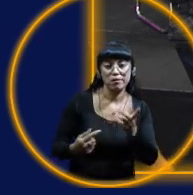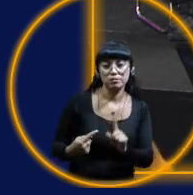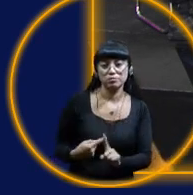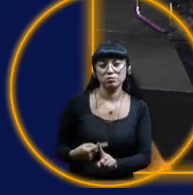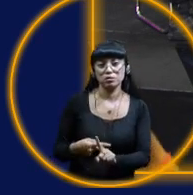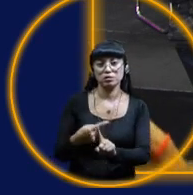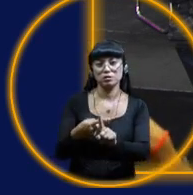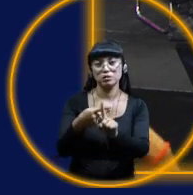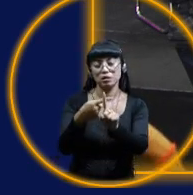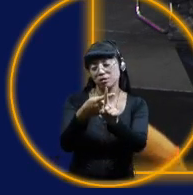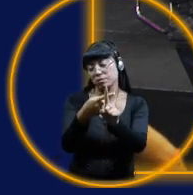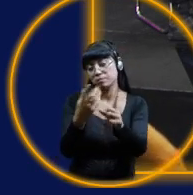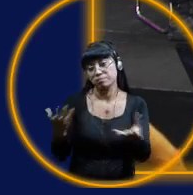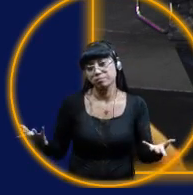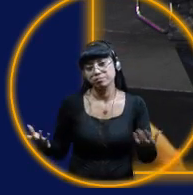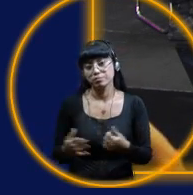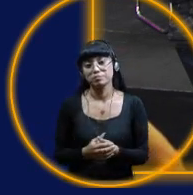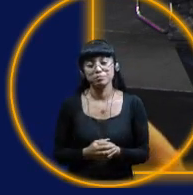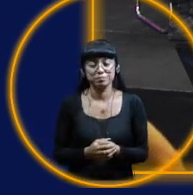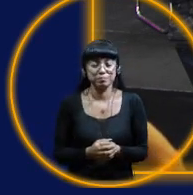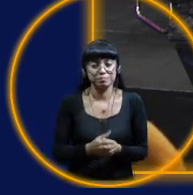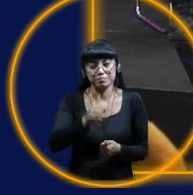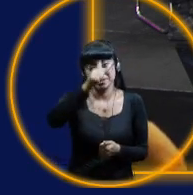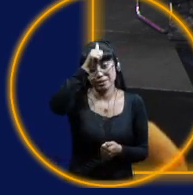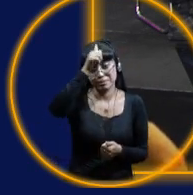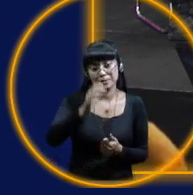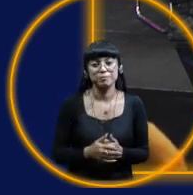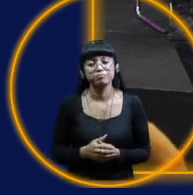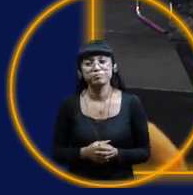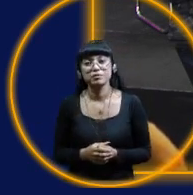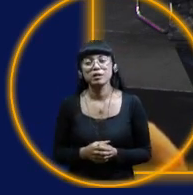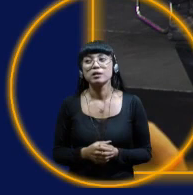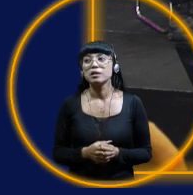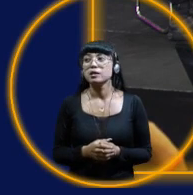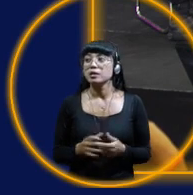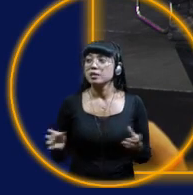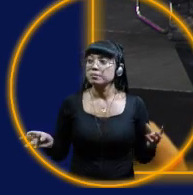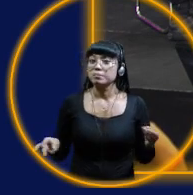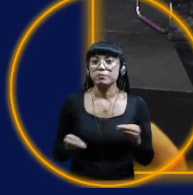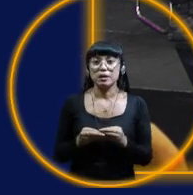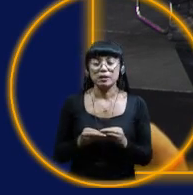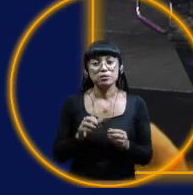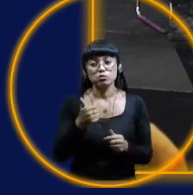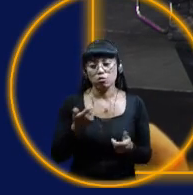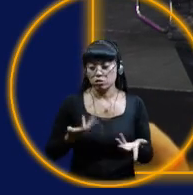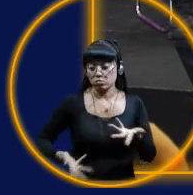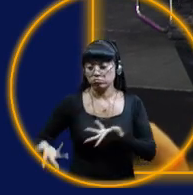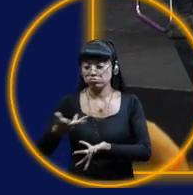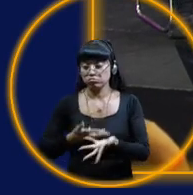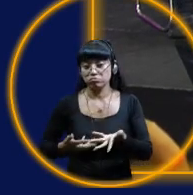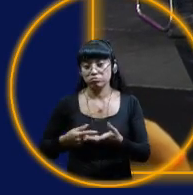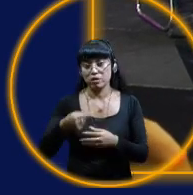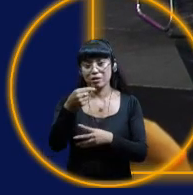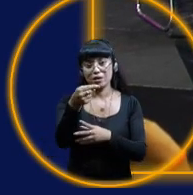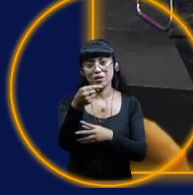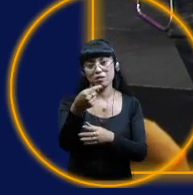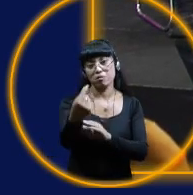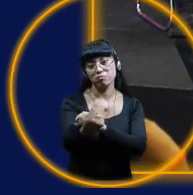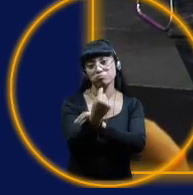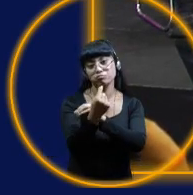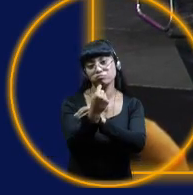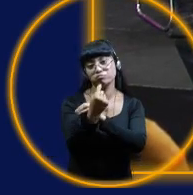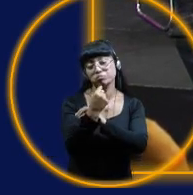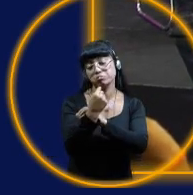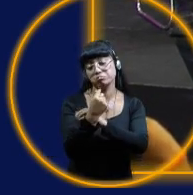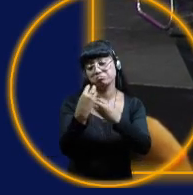like first and foremost. There's some negative feedback that is really constructive criticism, and that can be helpful, but